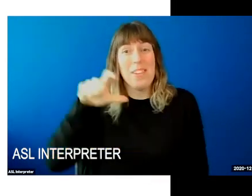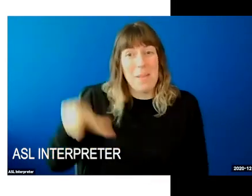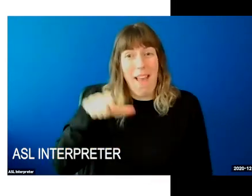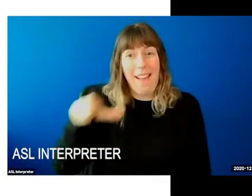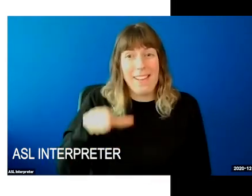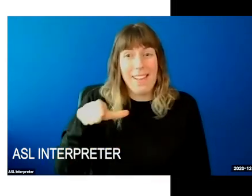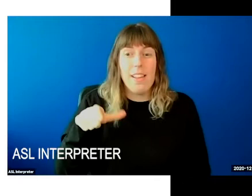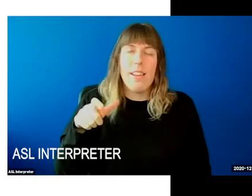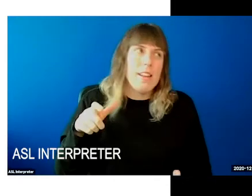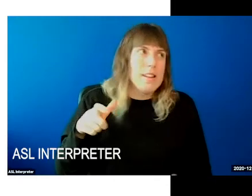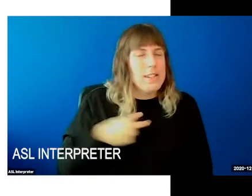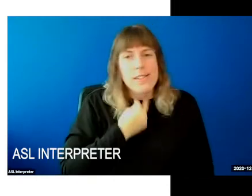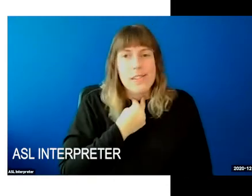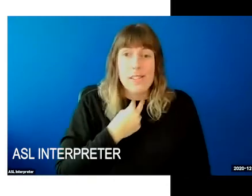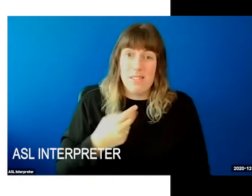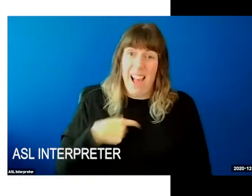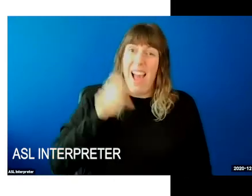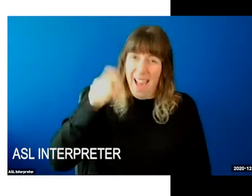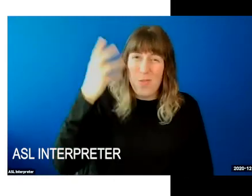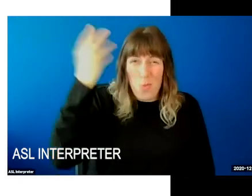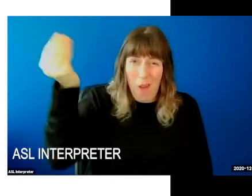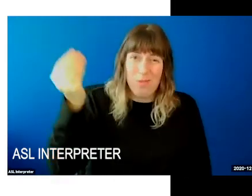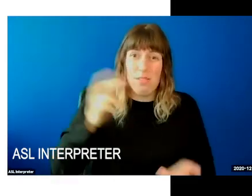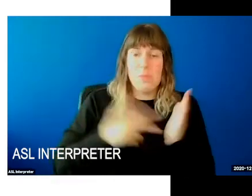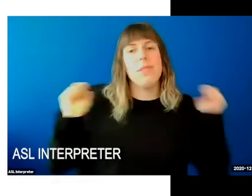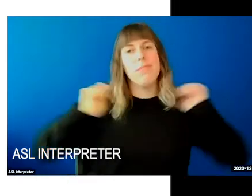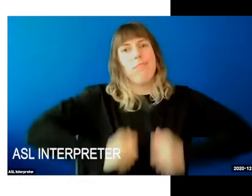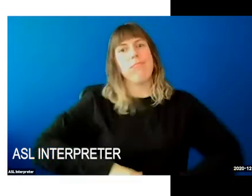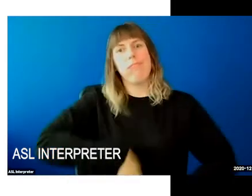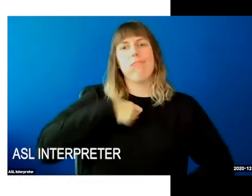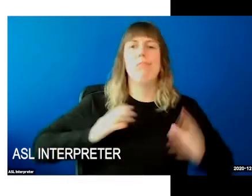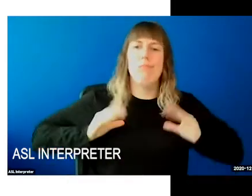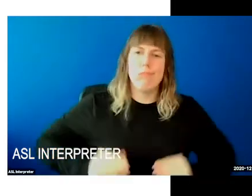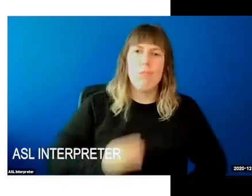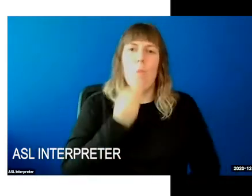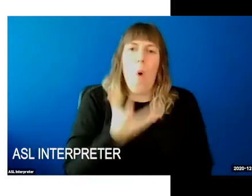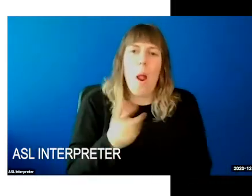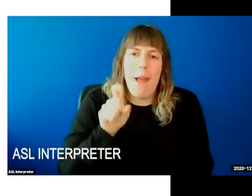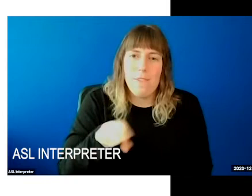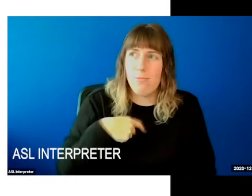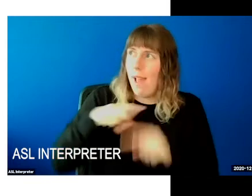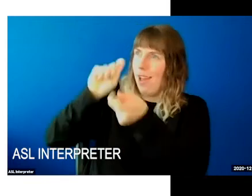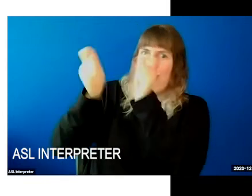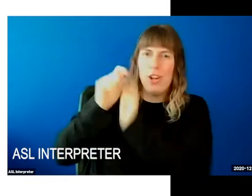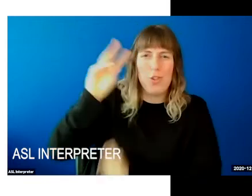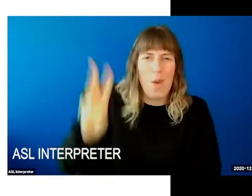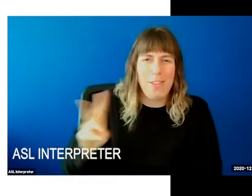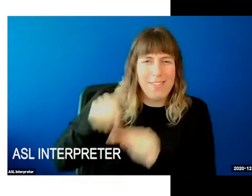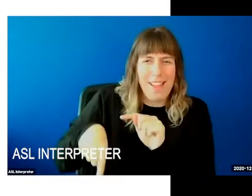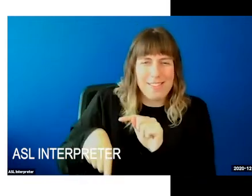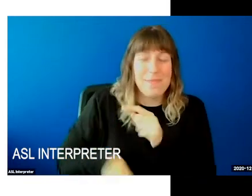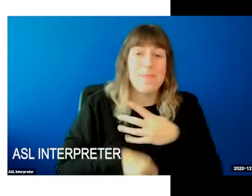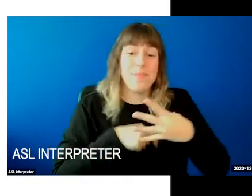I don't have any choice about that. If I want to go out, I have to adapt to it, put on a warm coat. I can't change what's happening. The third option